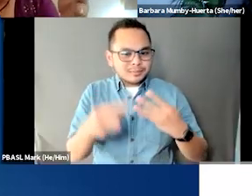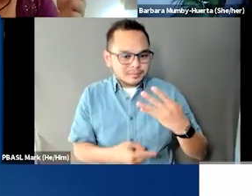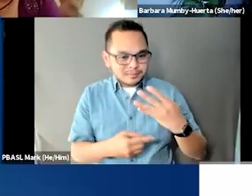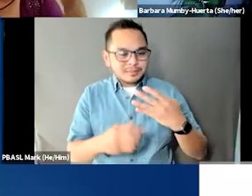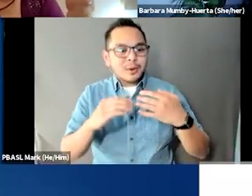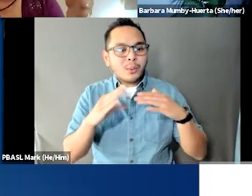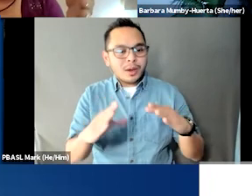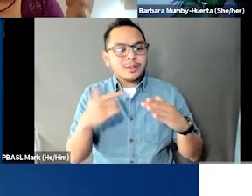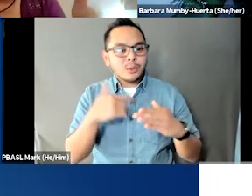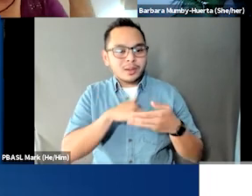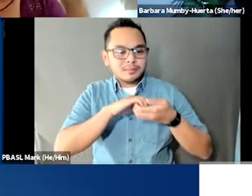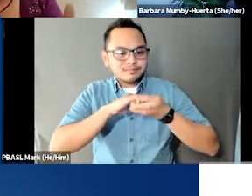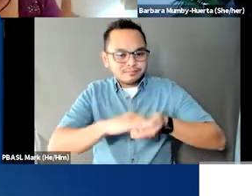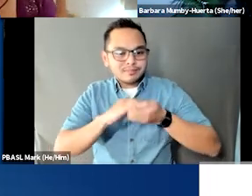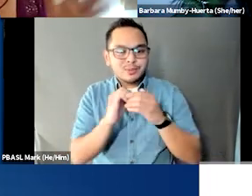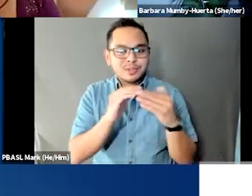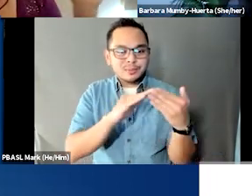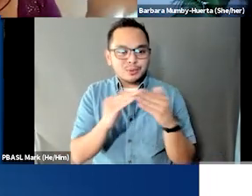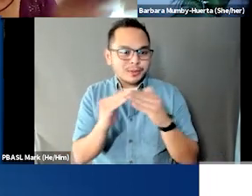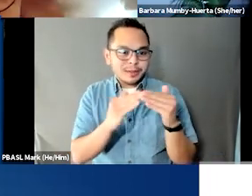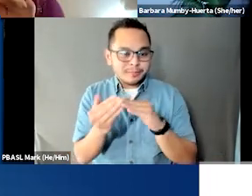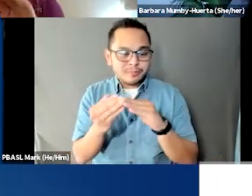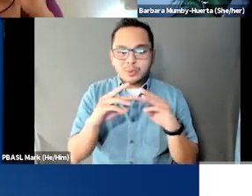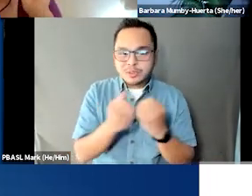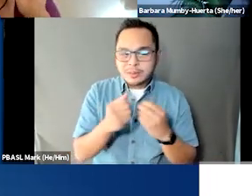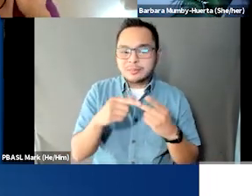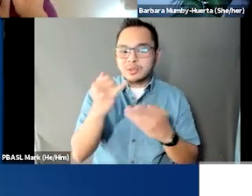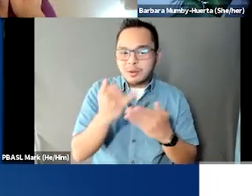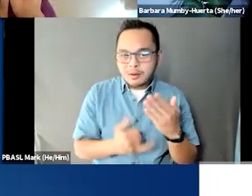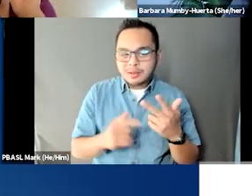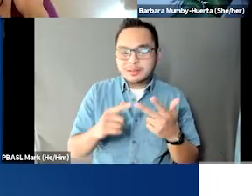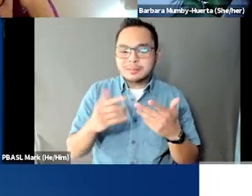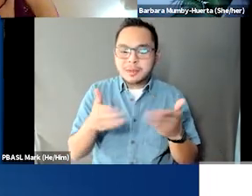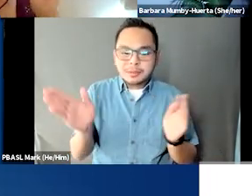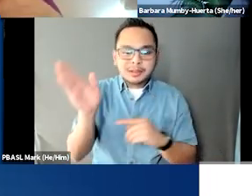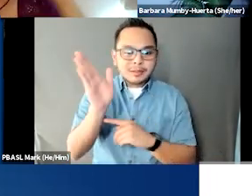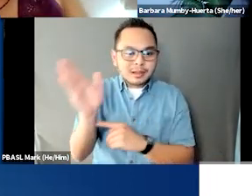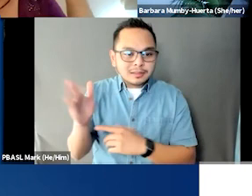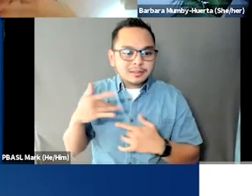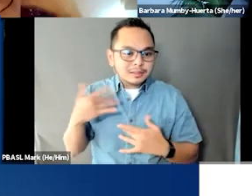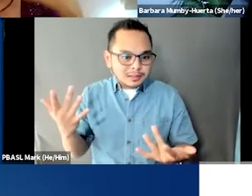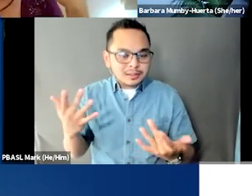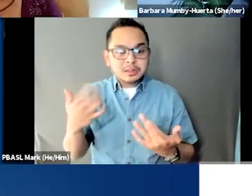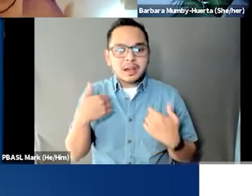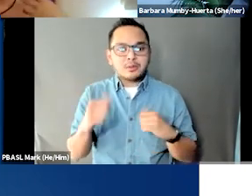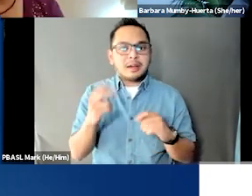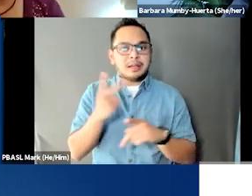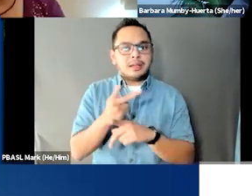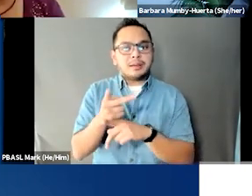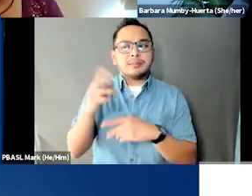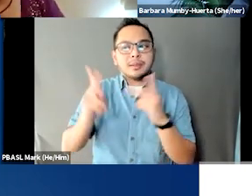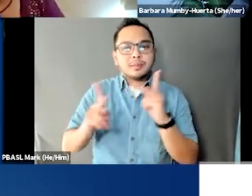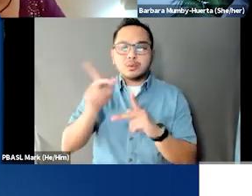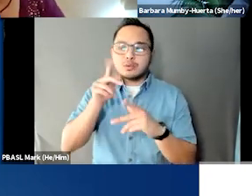work with the community. So it's workshops, art exhibitions, public events. And then I try to keep the alumni engaged when we